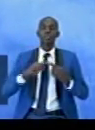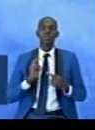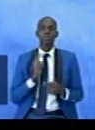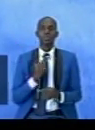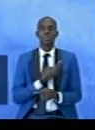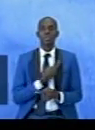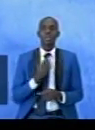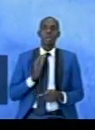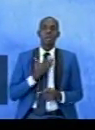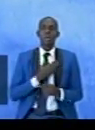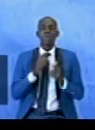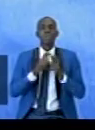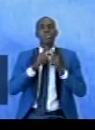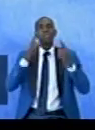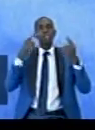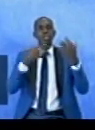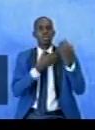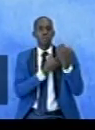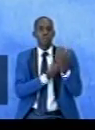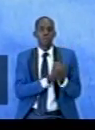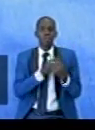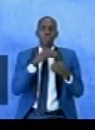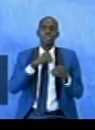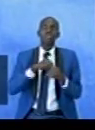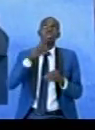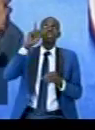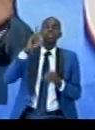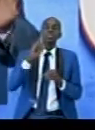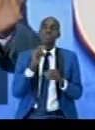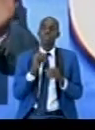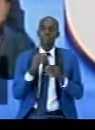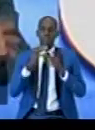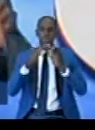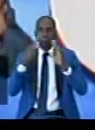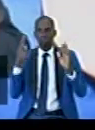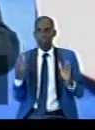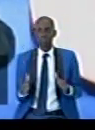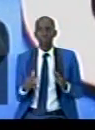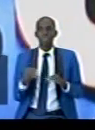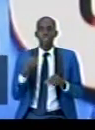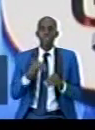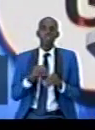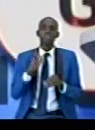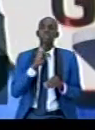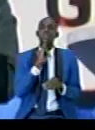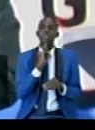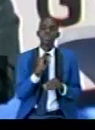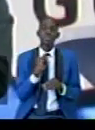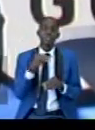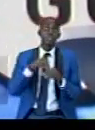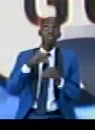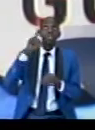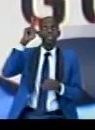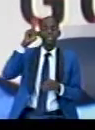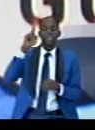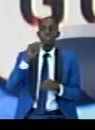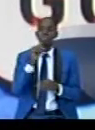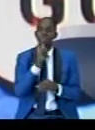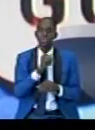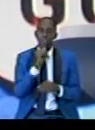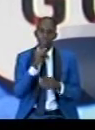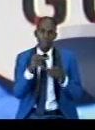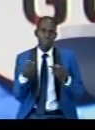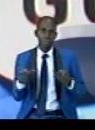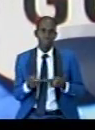great confidence in his pavilion, in his secret habitation. Number two is